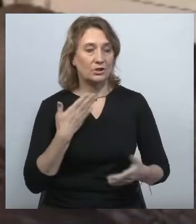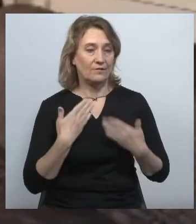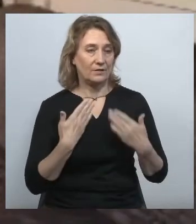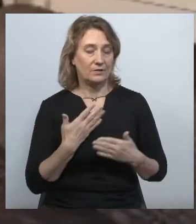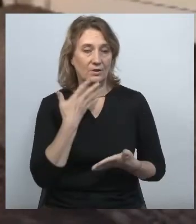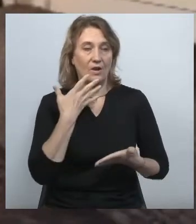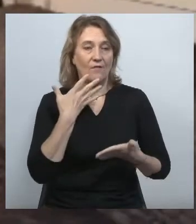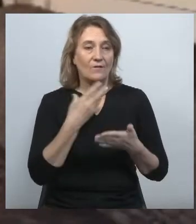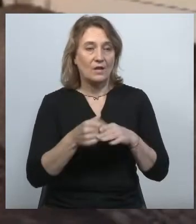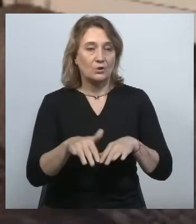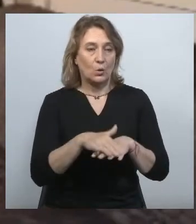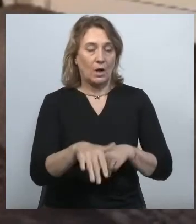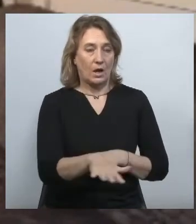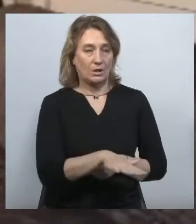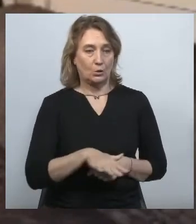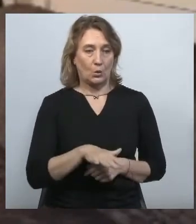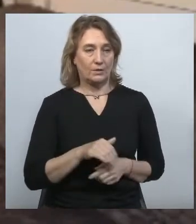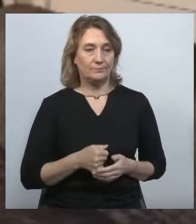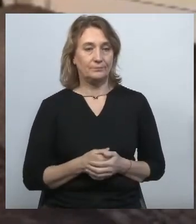your own people who access your journalism.